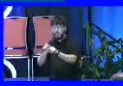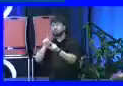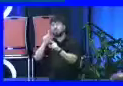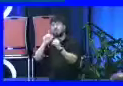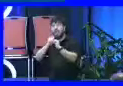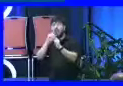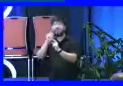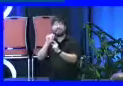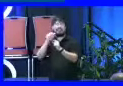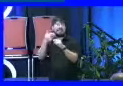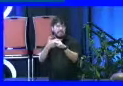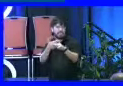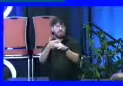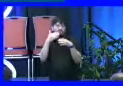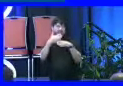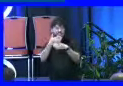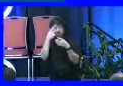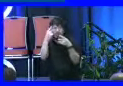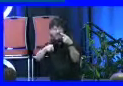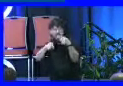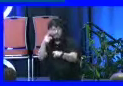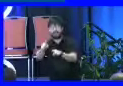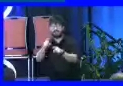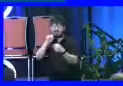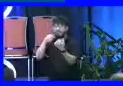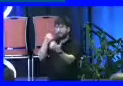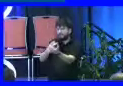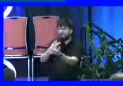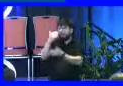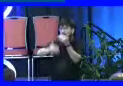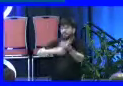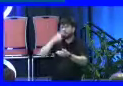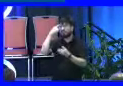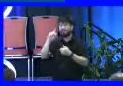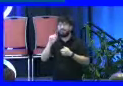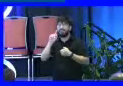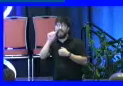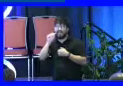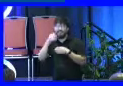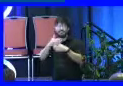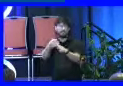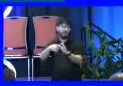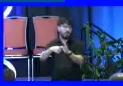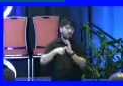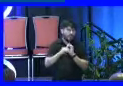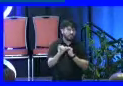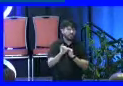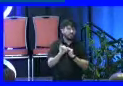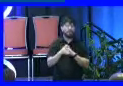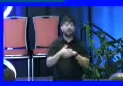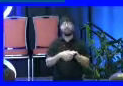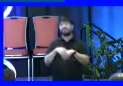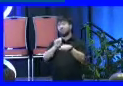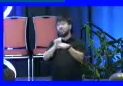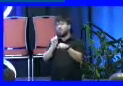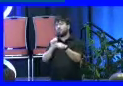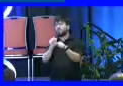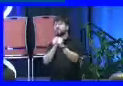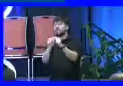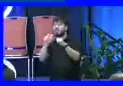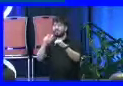or sharing agreements, the approval process for data sharing requests, working with your Medicaid